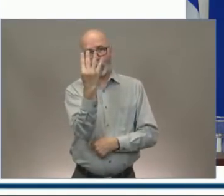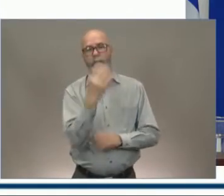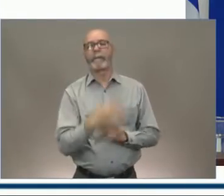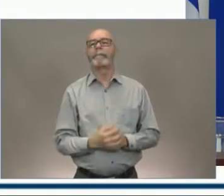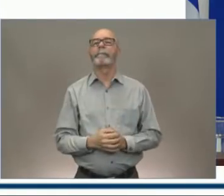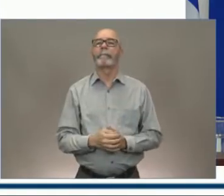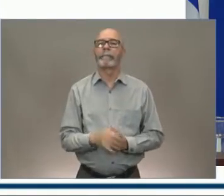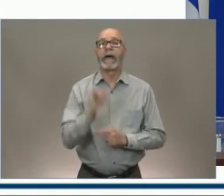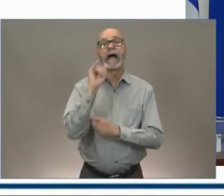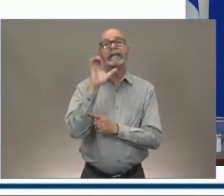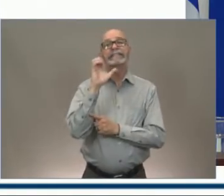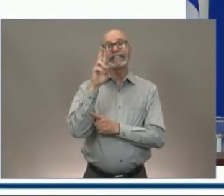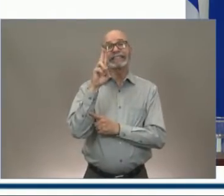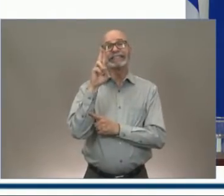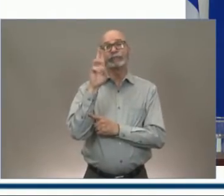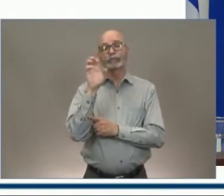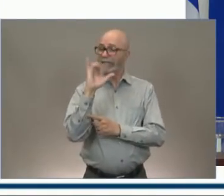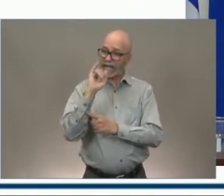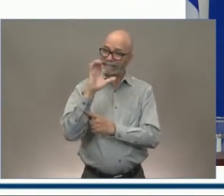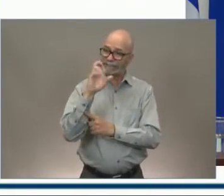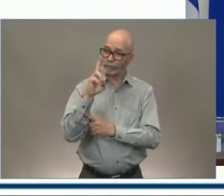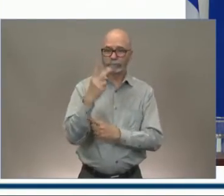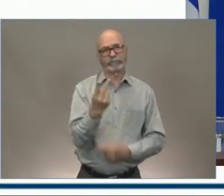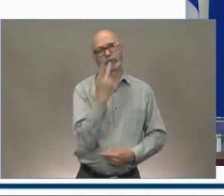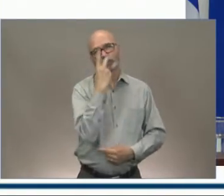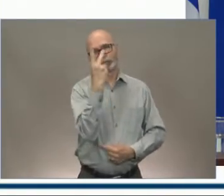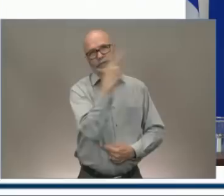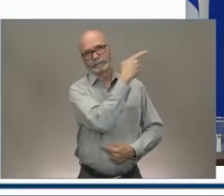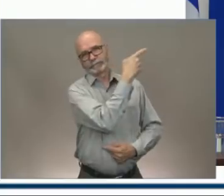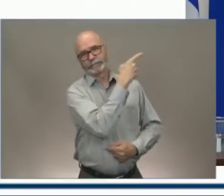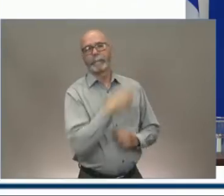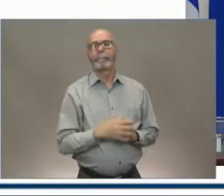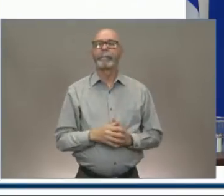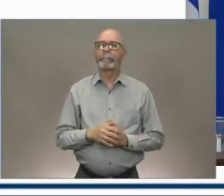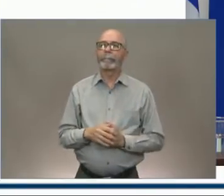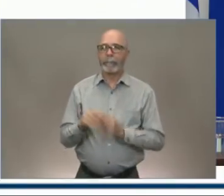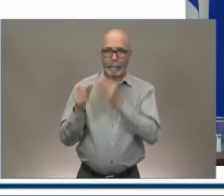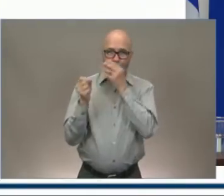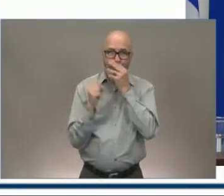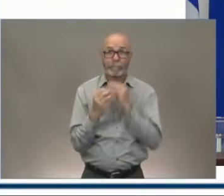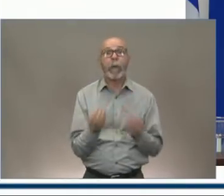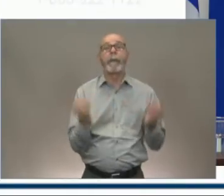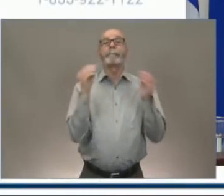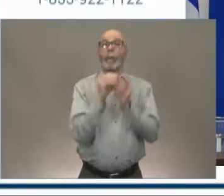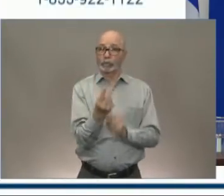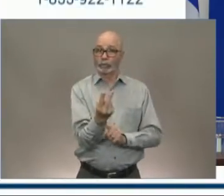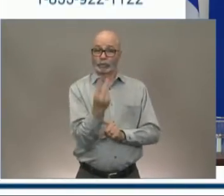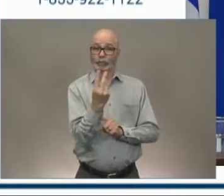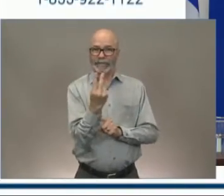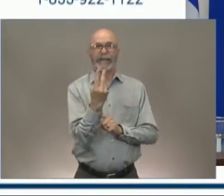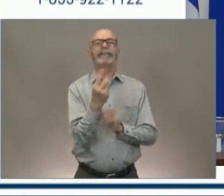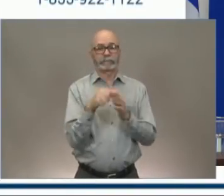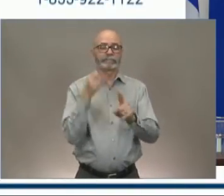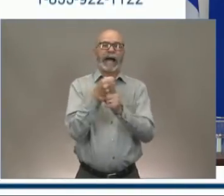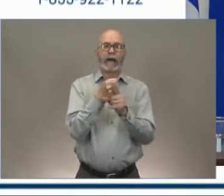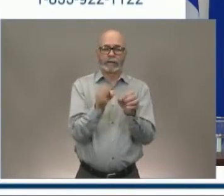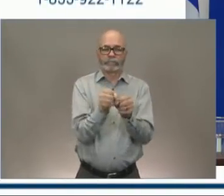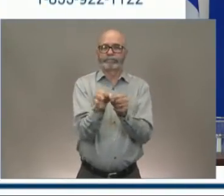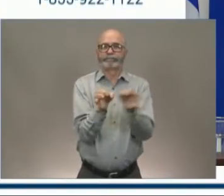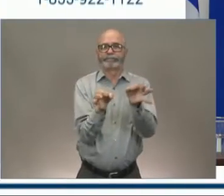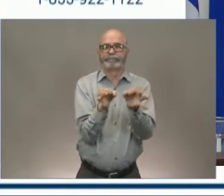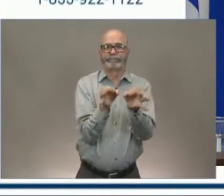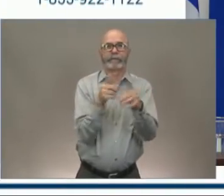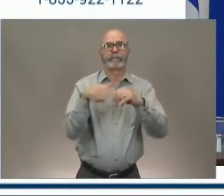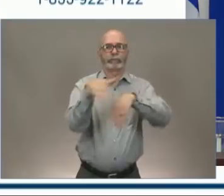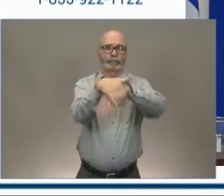Unrelated to the case being announced today, 2 more cases of the UK variant and 5 more cases of the South African variant have